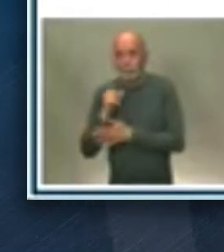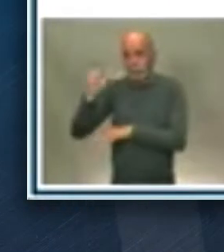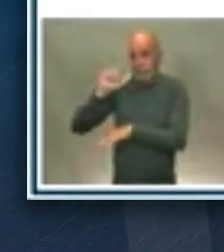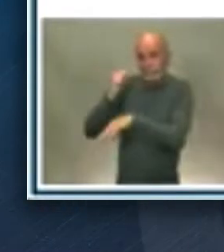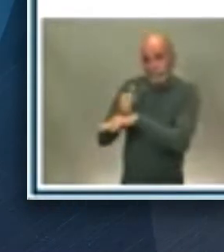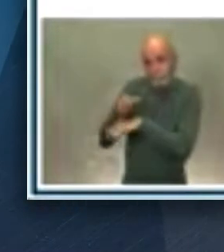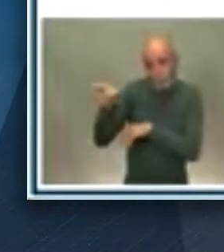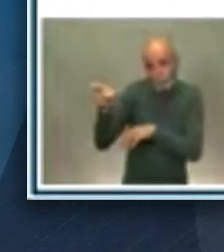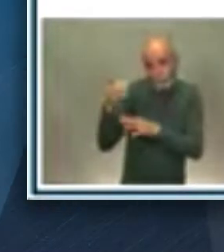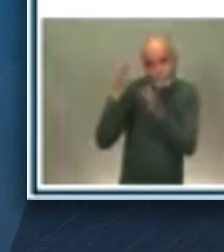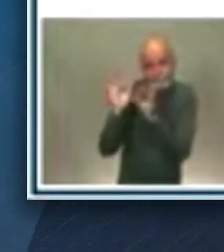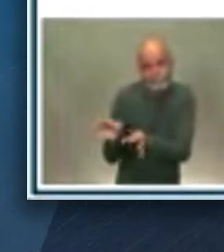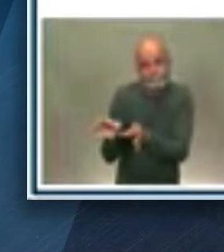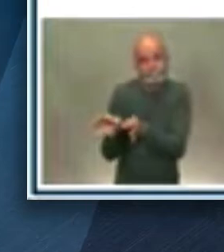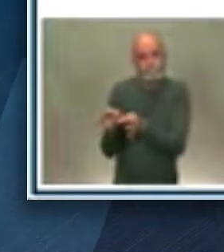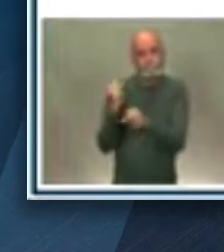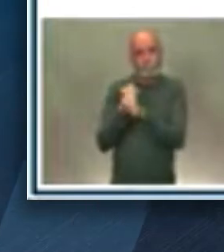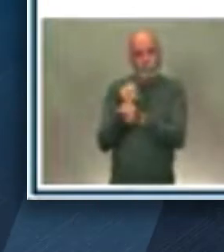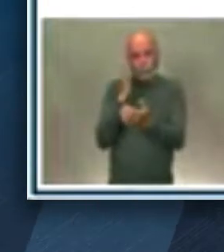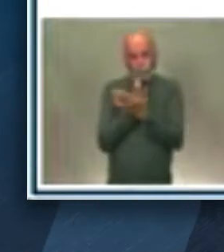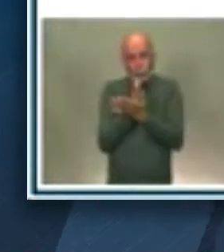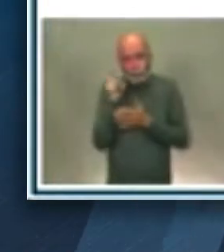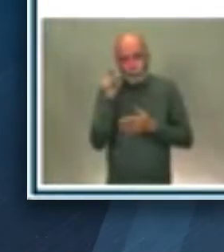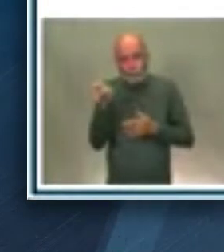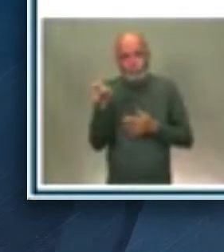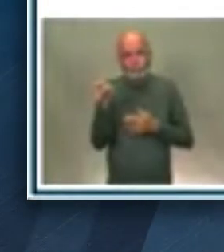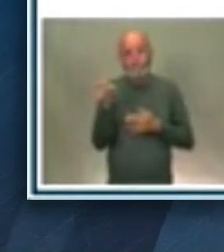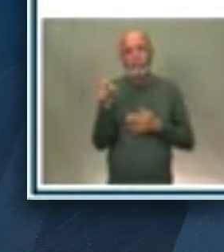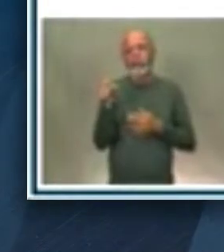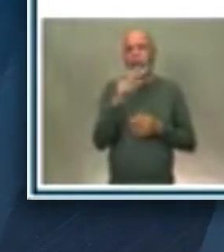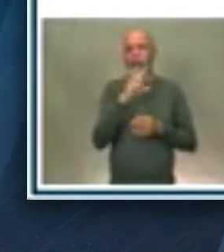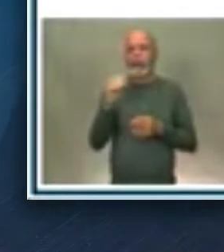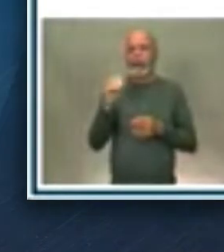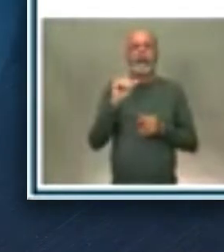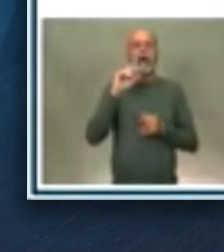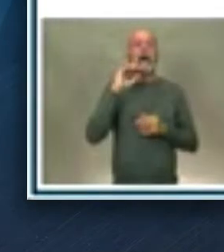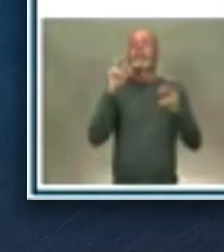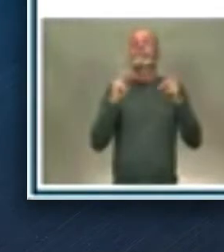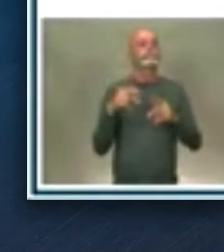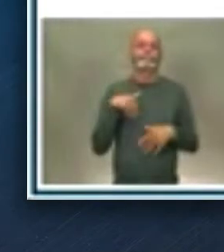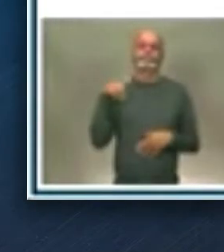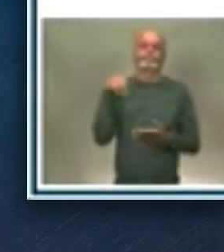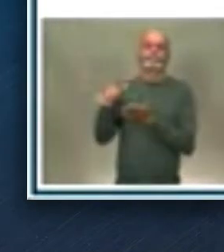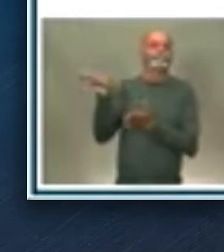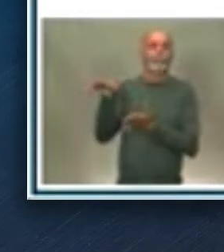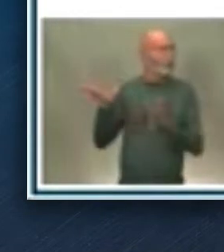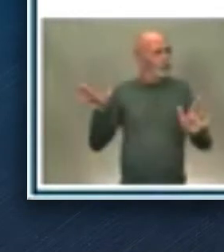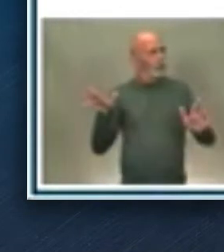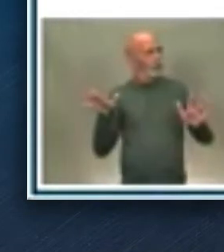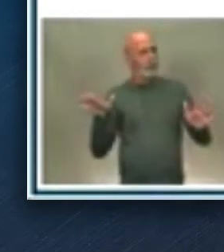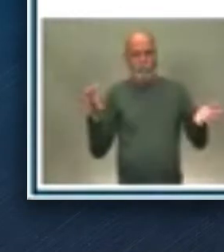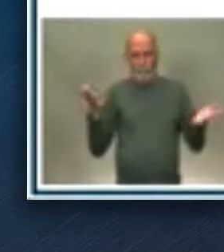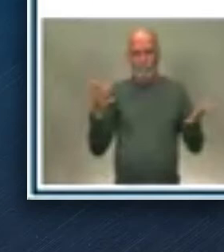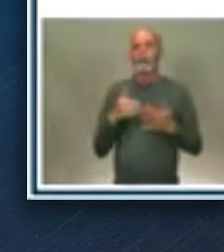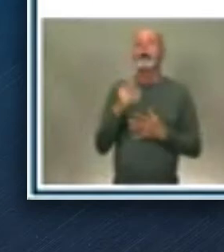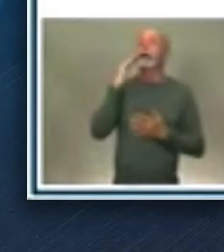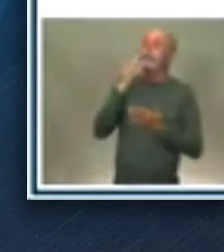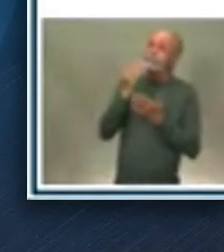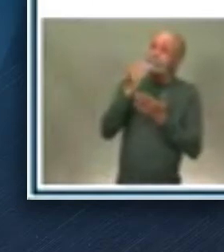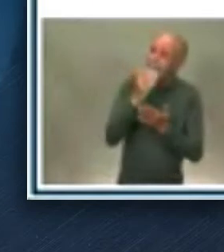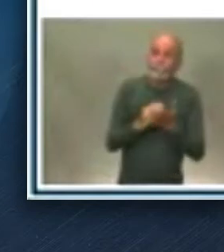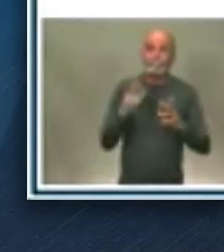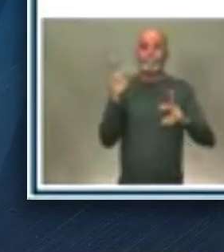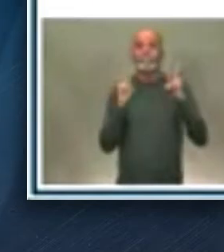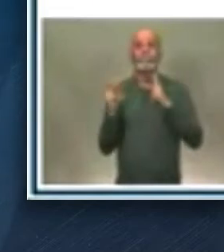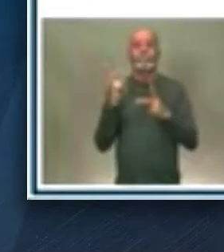key things is that you're not denying somebody. There are very small numbers of people, and I stress very small, who cannot get